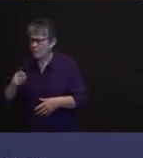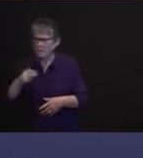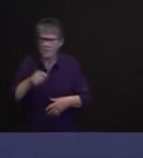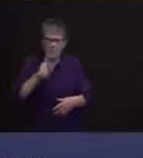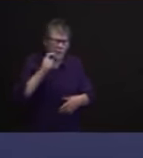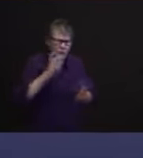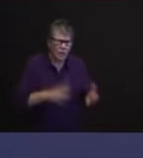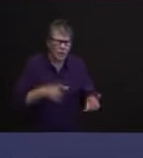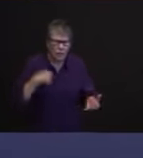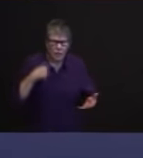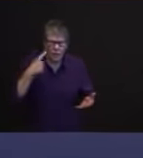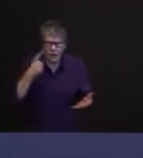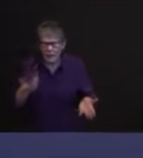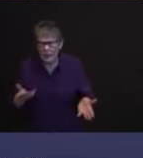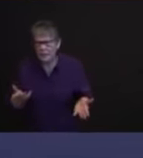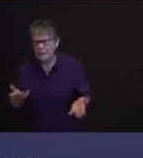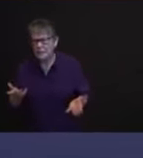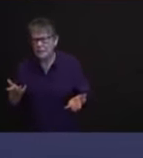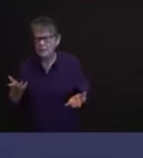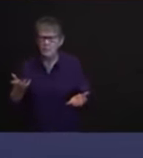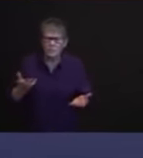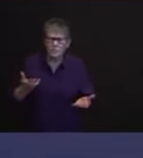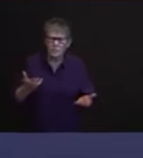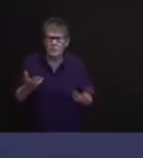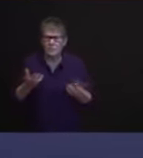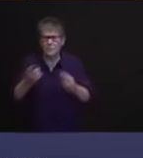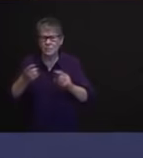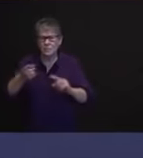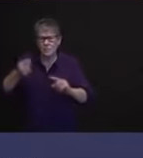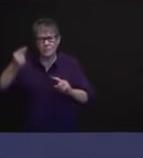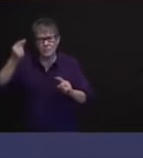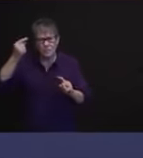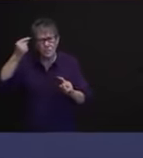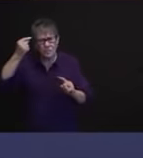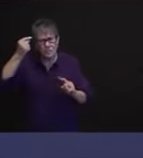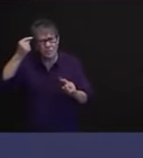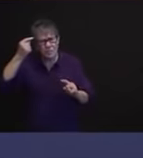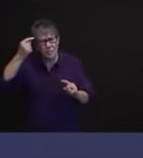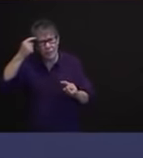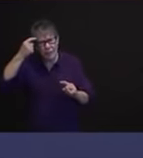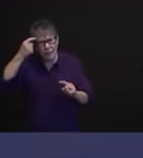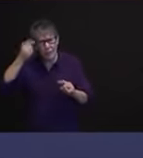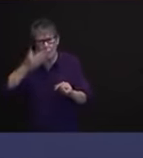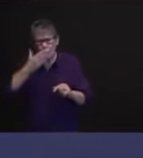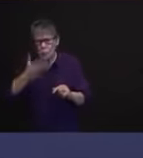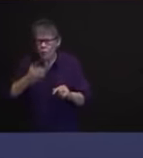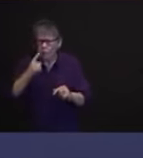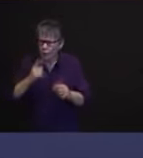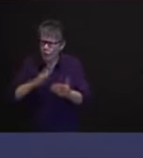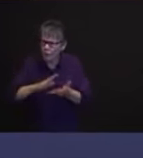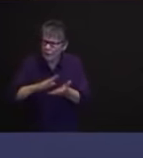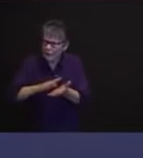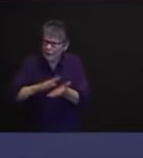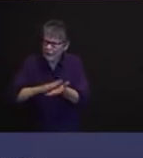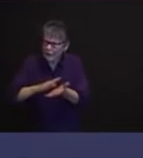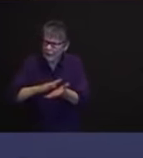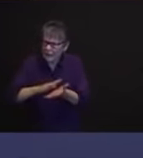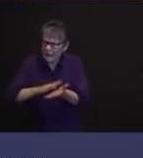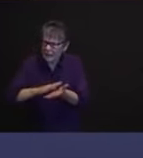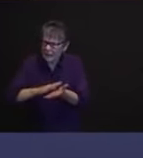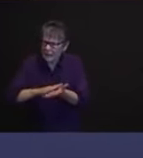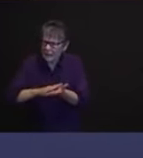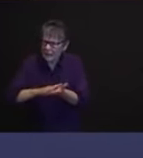us to keep a general log of where we are, where we've been and who we've been with.